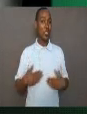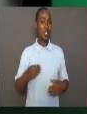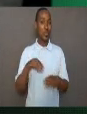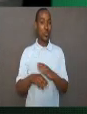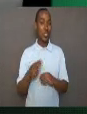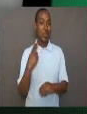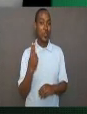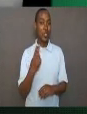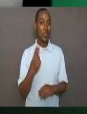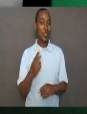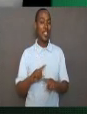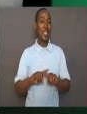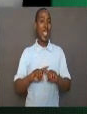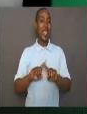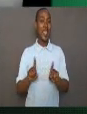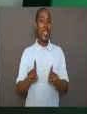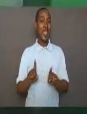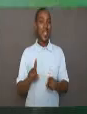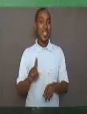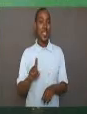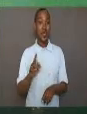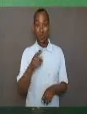their various purposes.